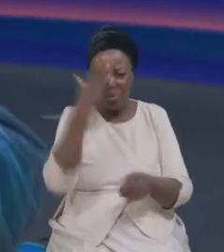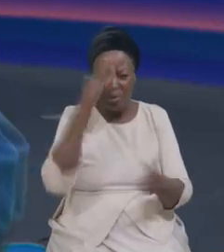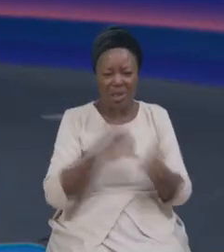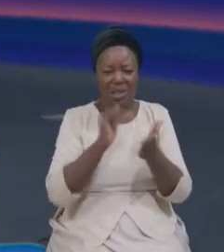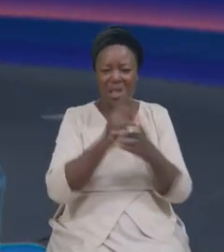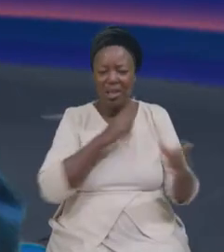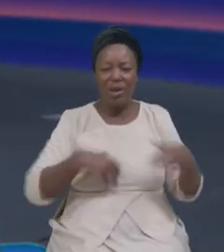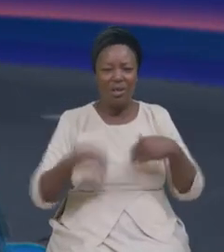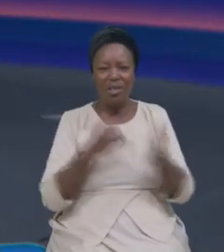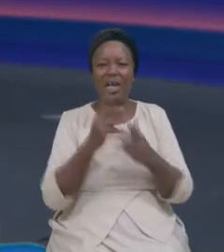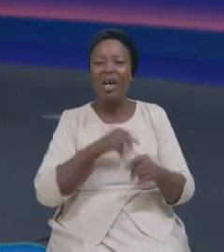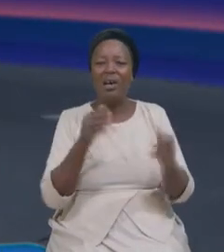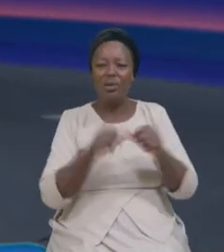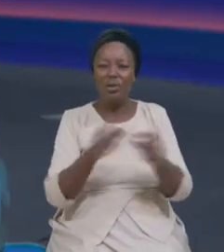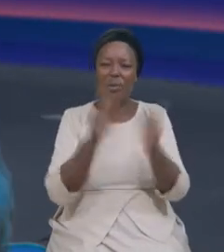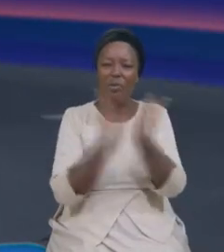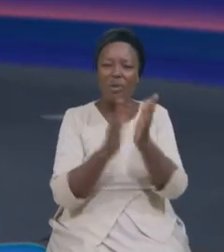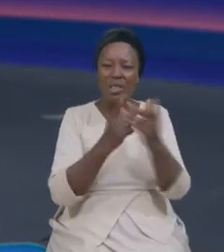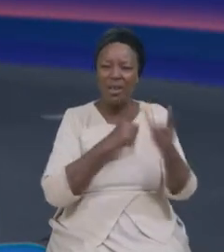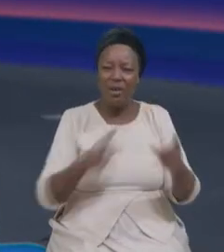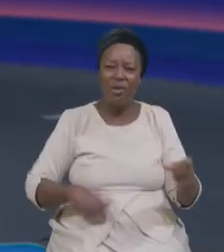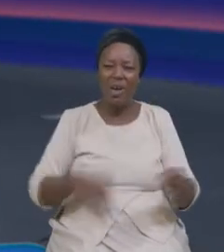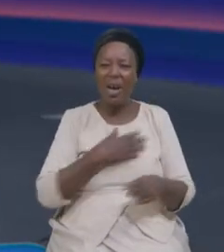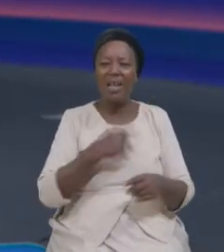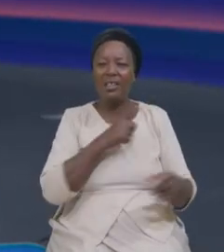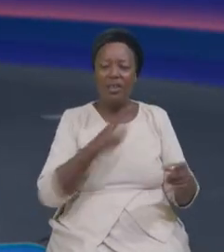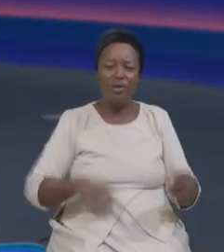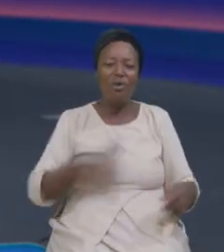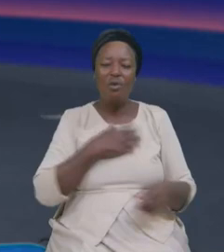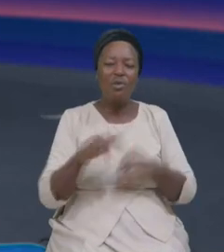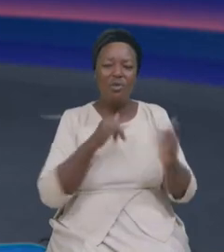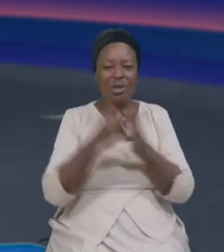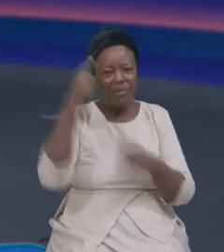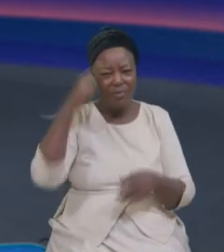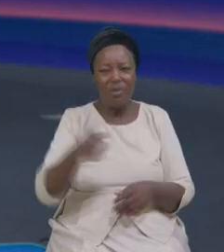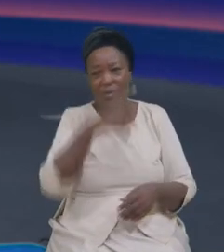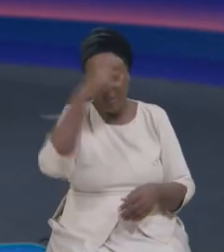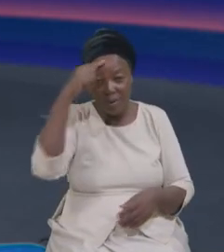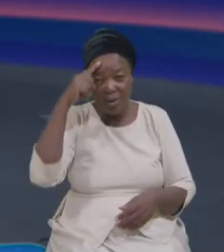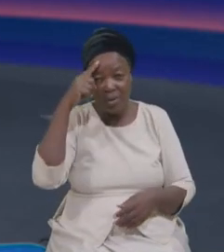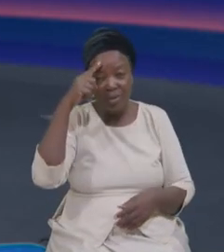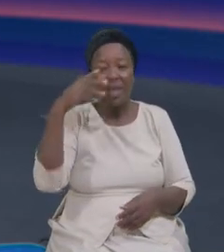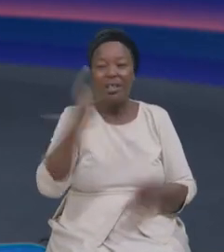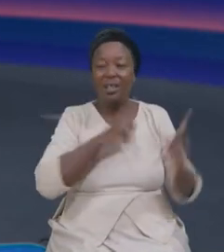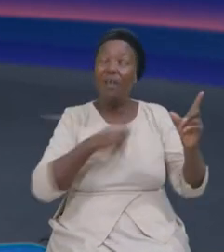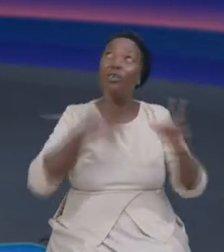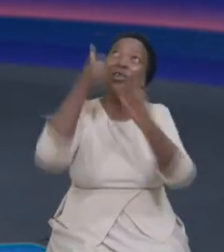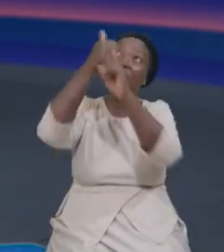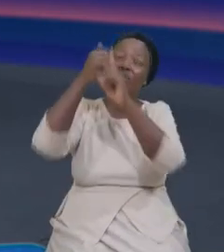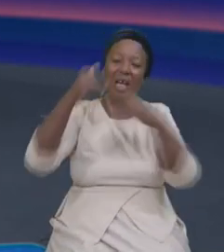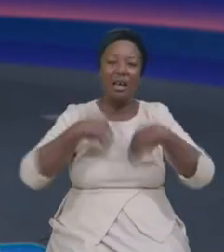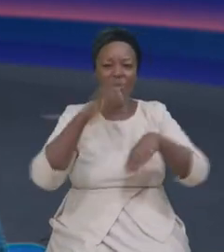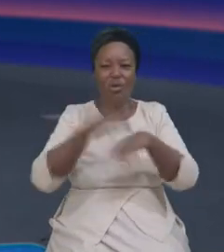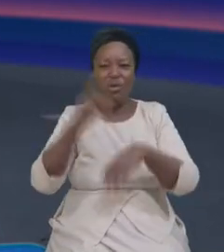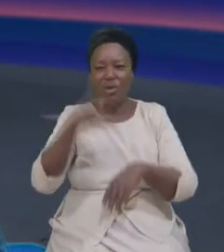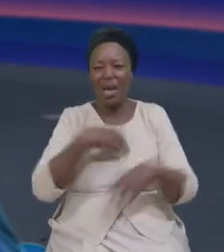hear before, you couldn't walk or run or whatever, you can do it now, because the Lord himself has touched